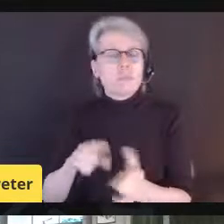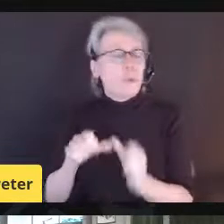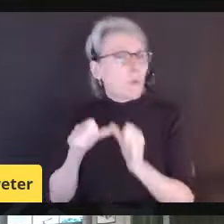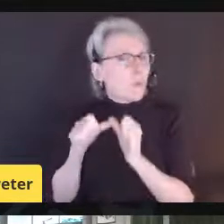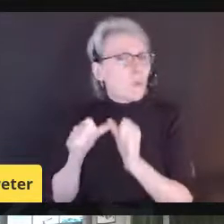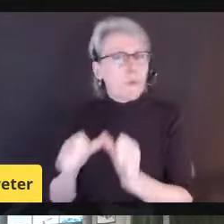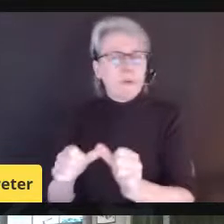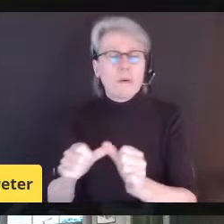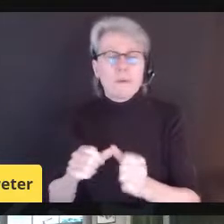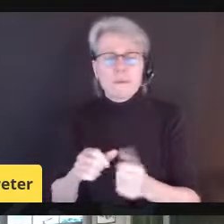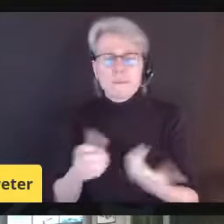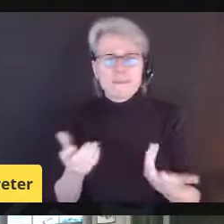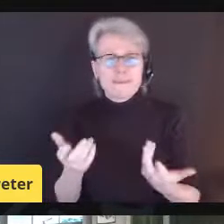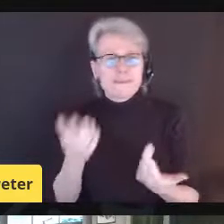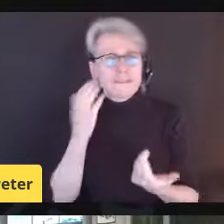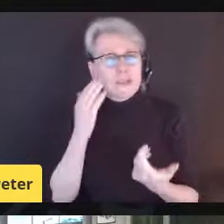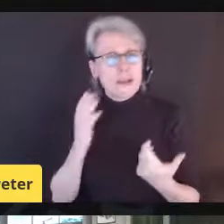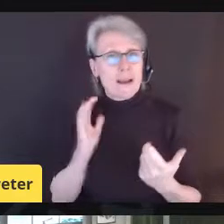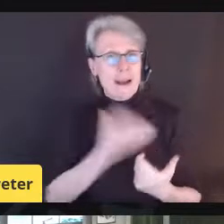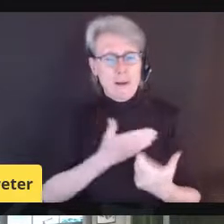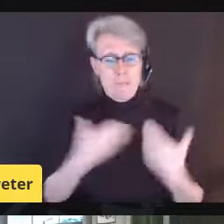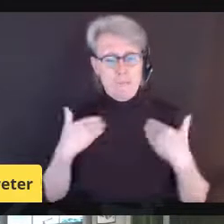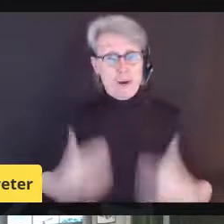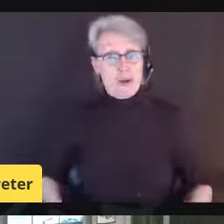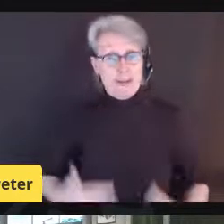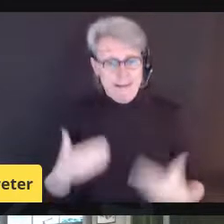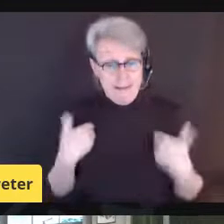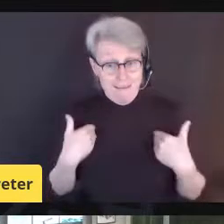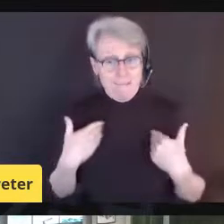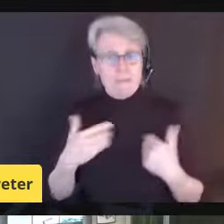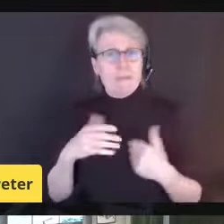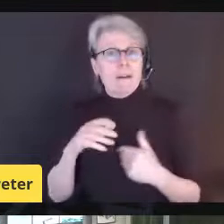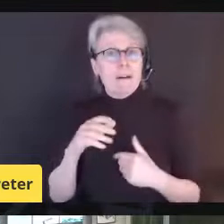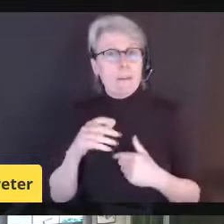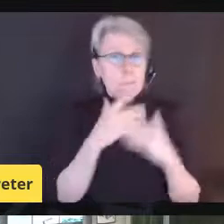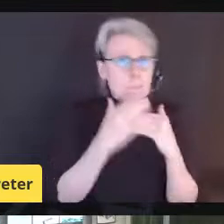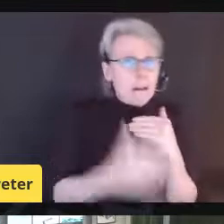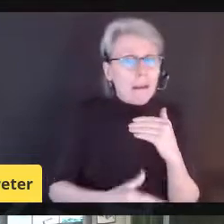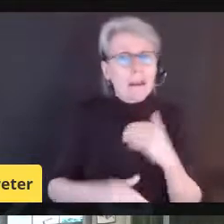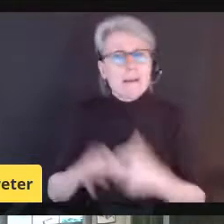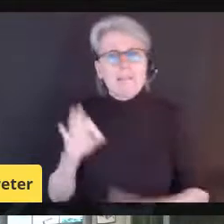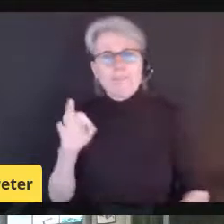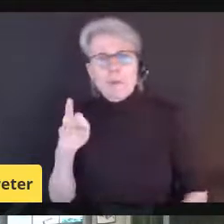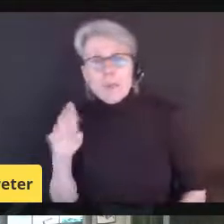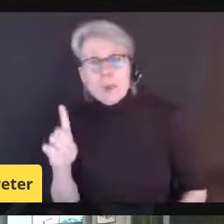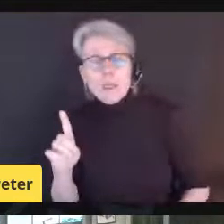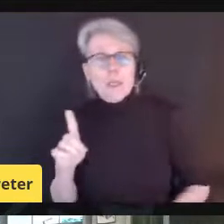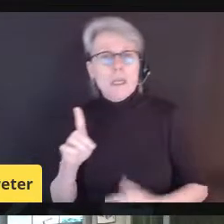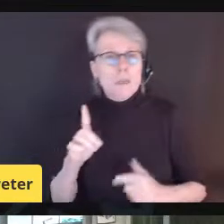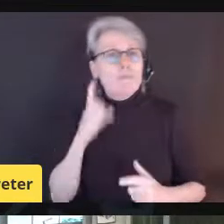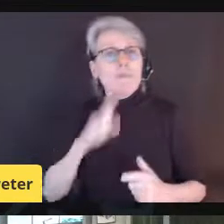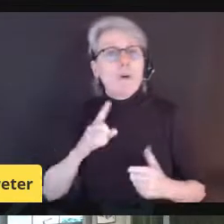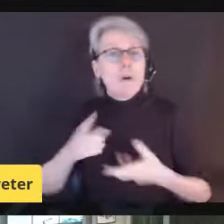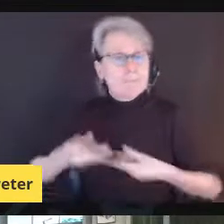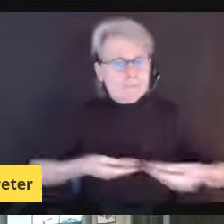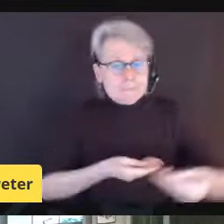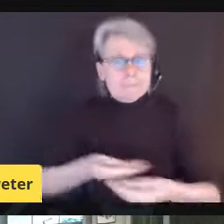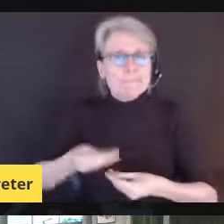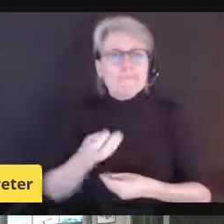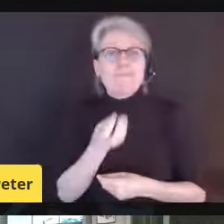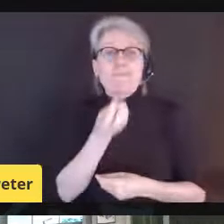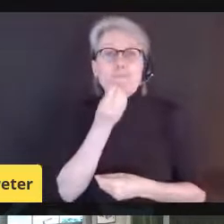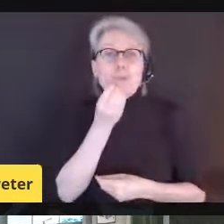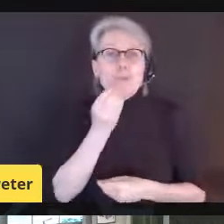this stuff that circulates through you, right? It carries all the molecules, it carries the food, it carries your oxygen,